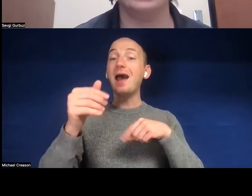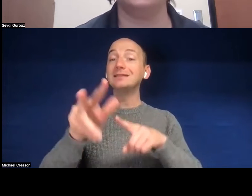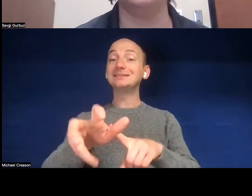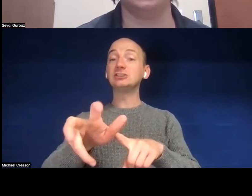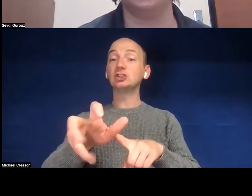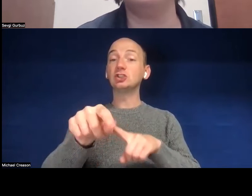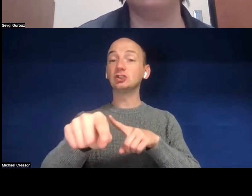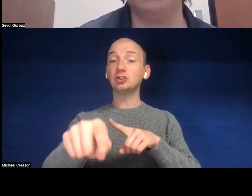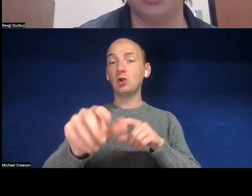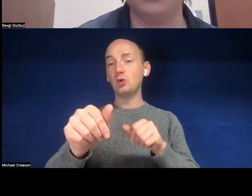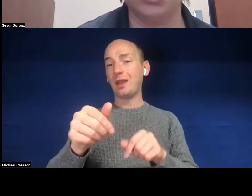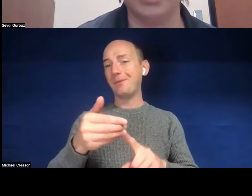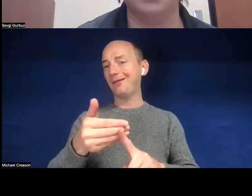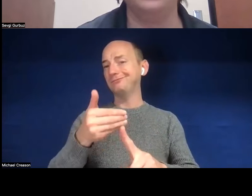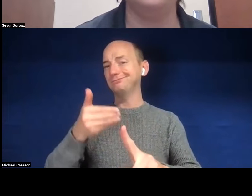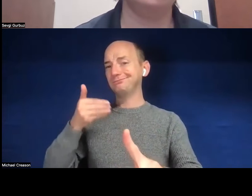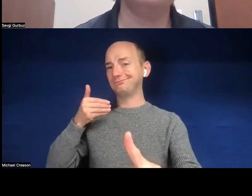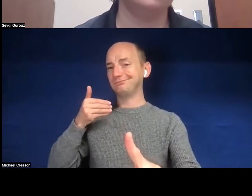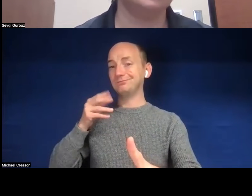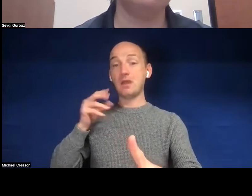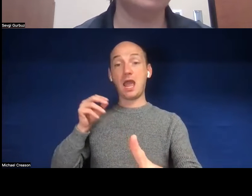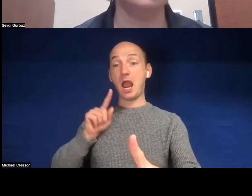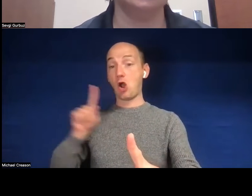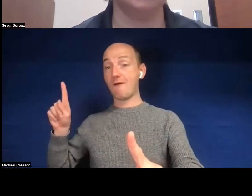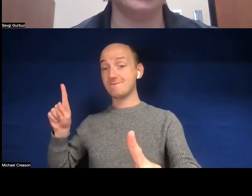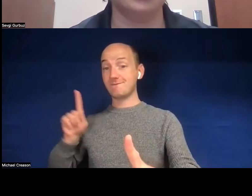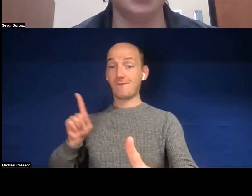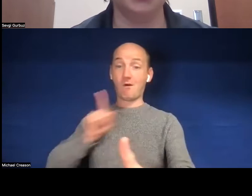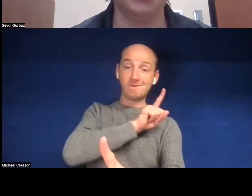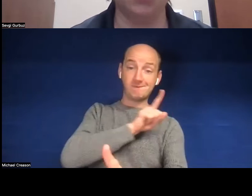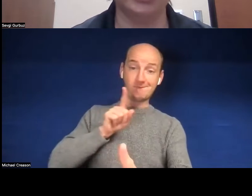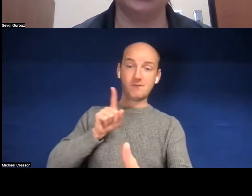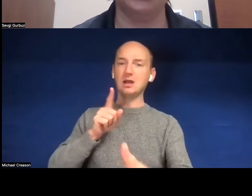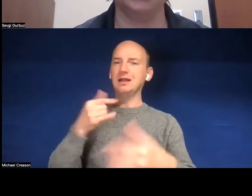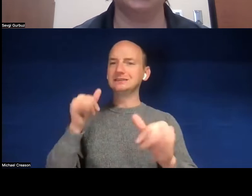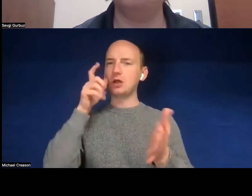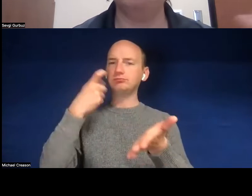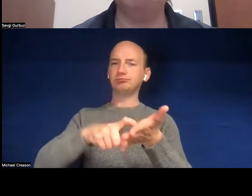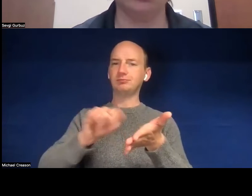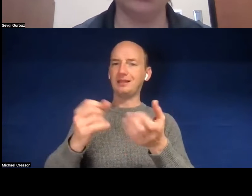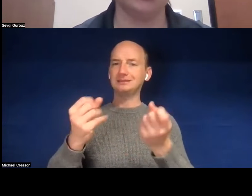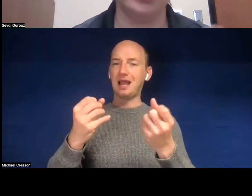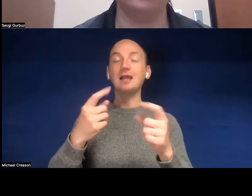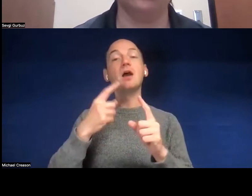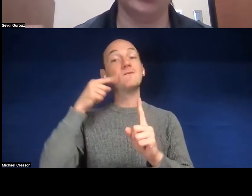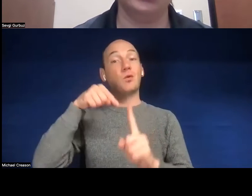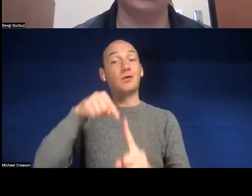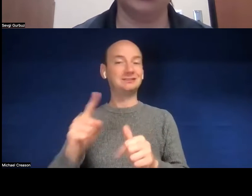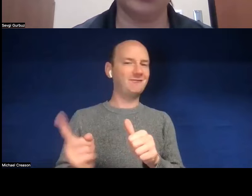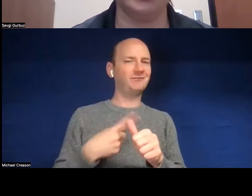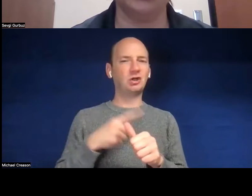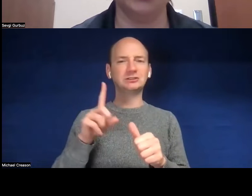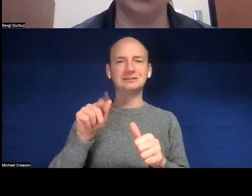side, and you would still be able to pick up the sign. But for this very initial data collect, we wanted to be closer and